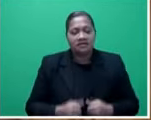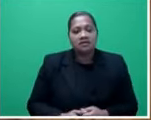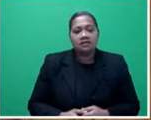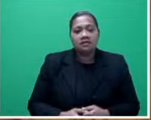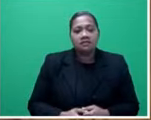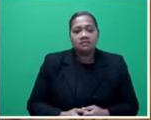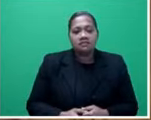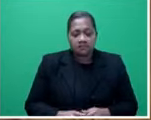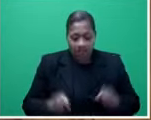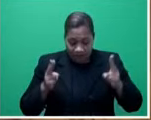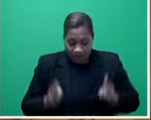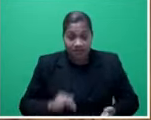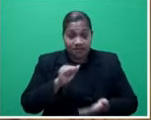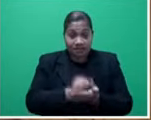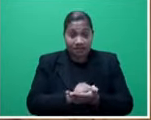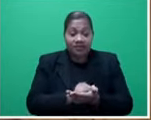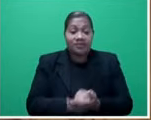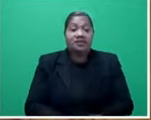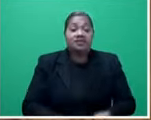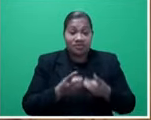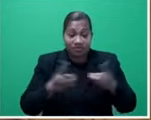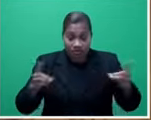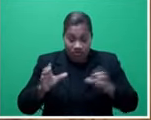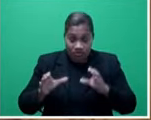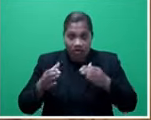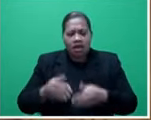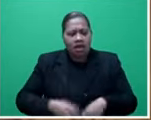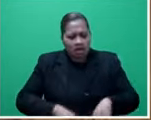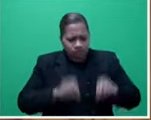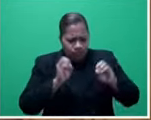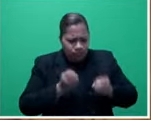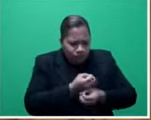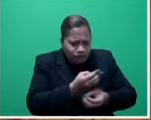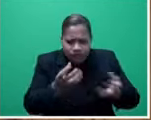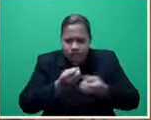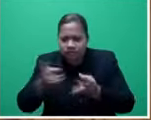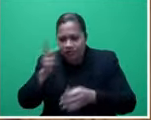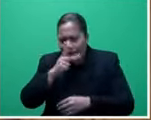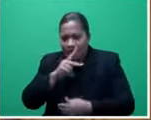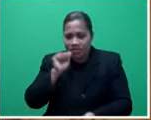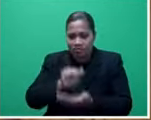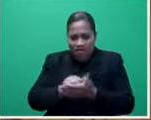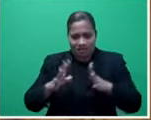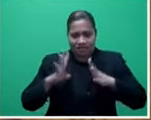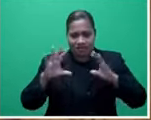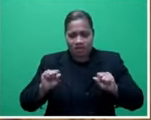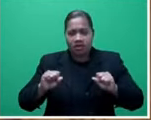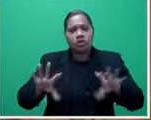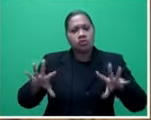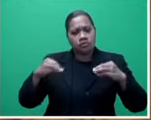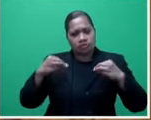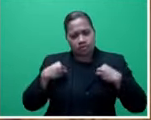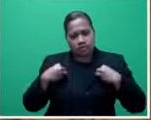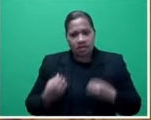Human Rights and Anti-Discrimination Commission has been educating the public about the rights and the freedom, receiving and investigating alleged